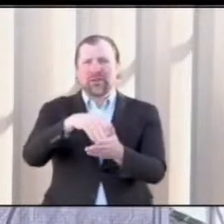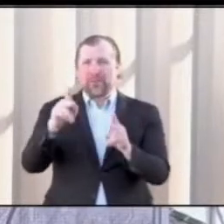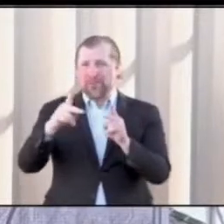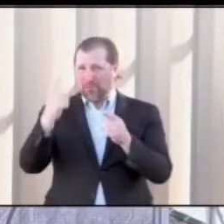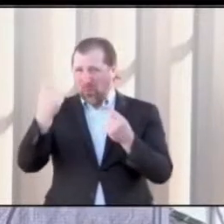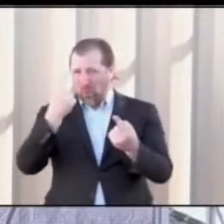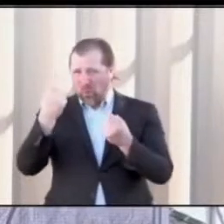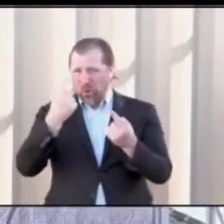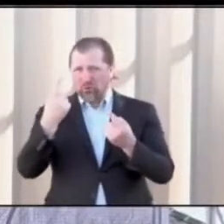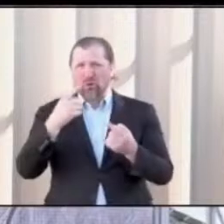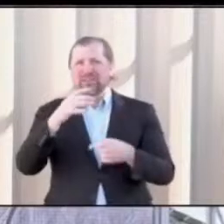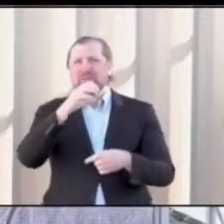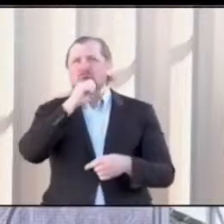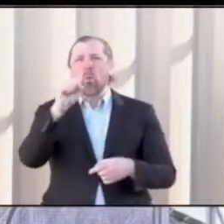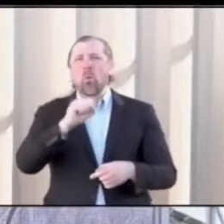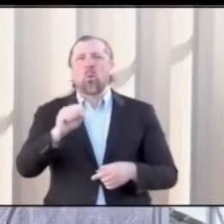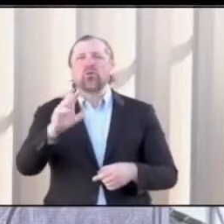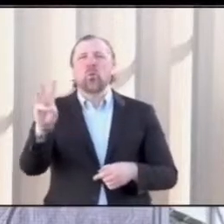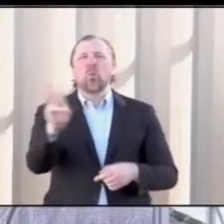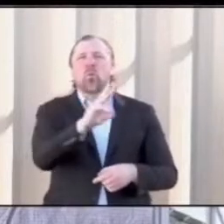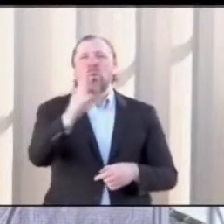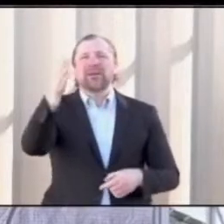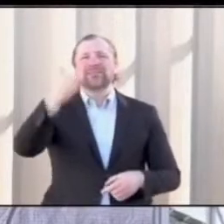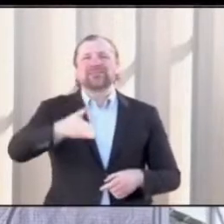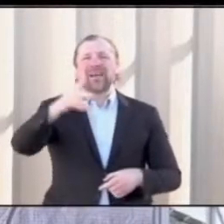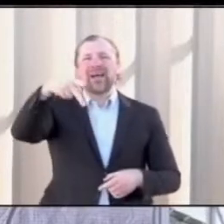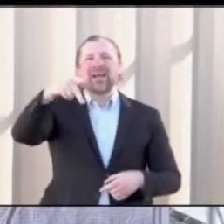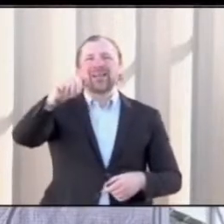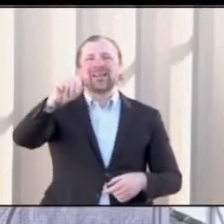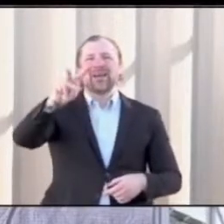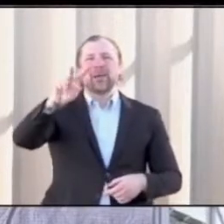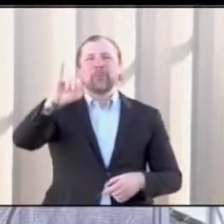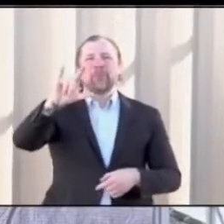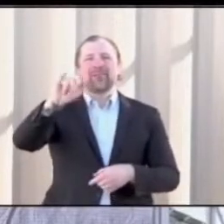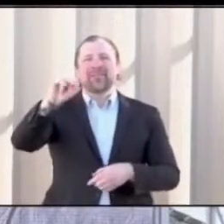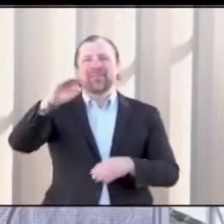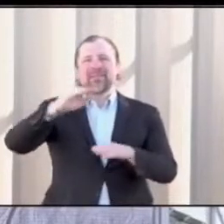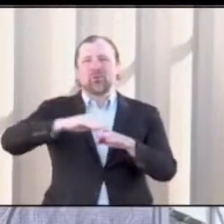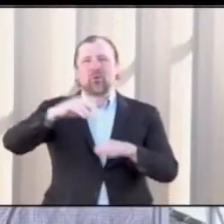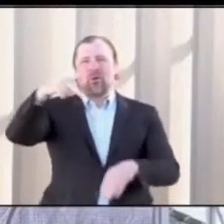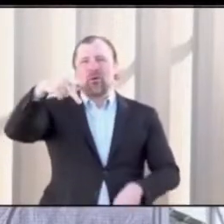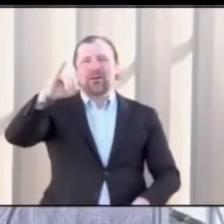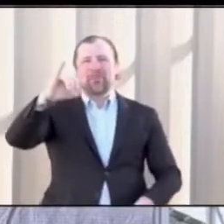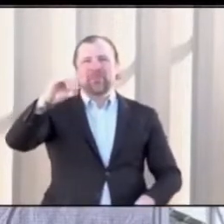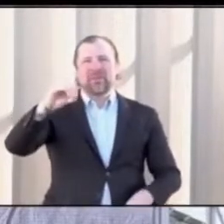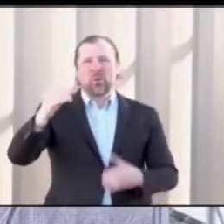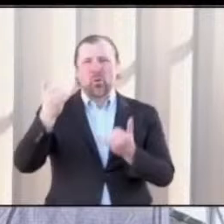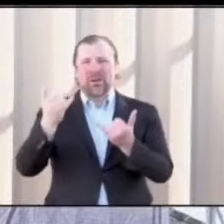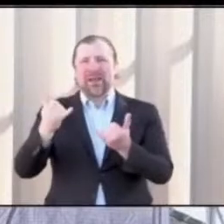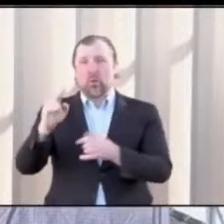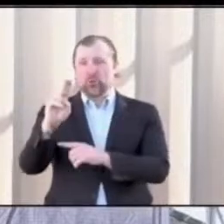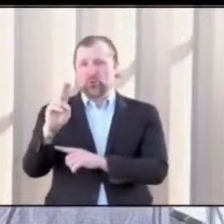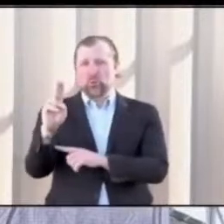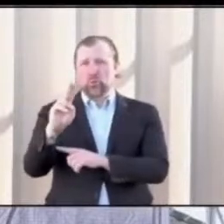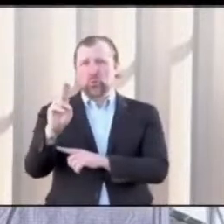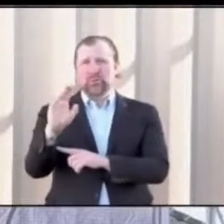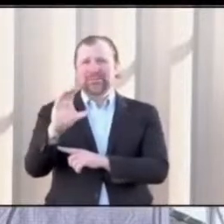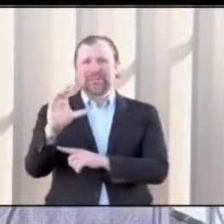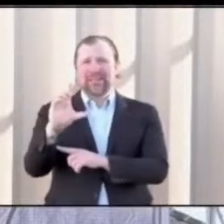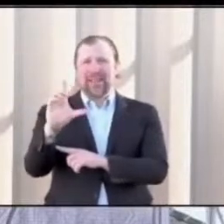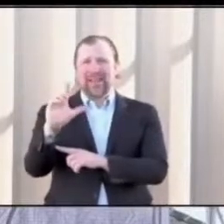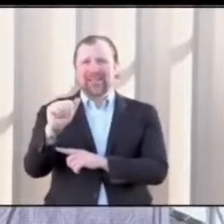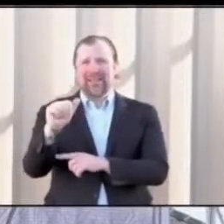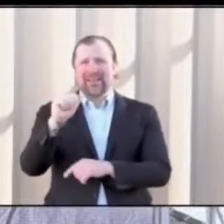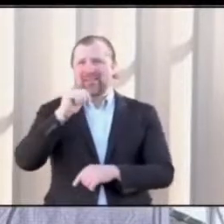wonder where it are. It's the old West Side Pavilion on Pico. It's now a UCLA facility, but it's not quite at